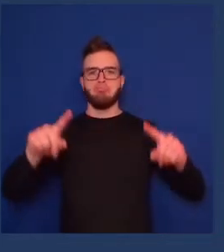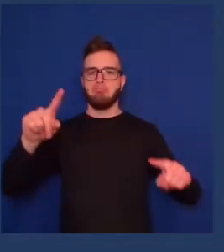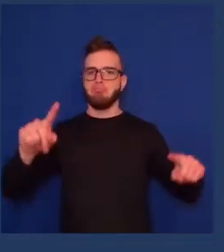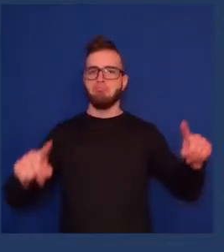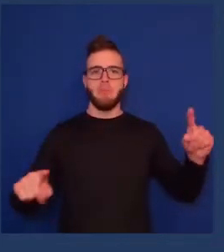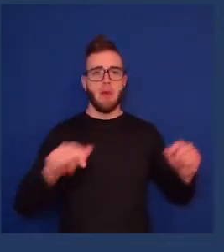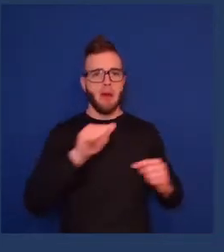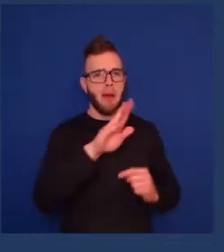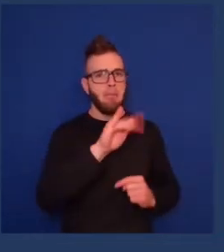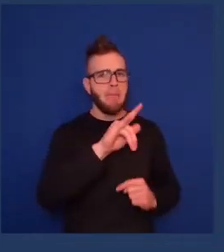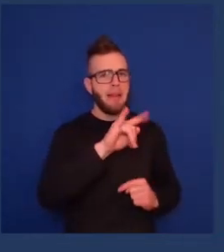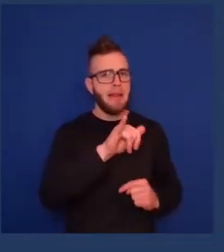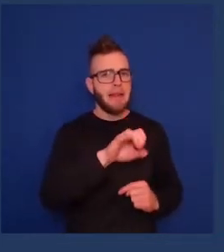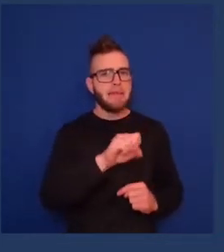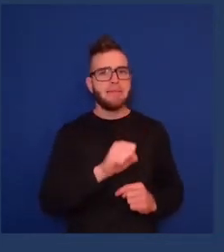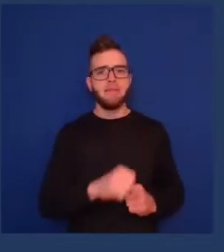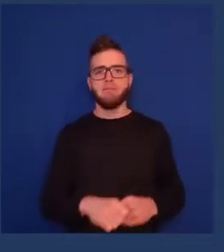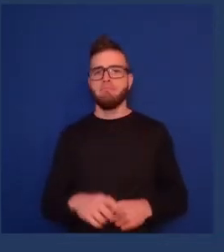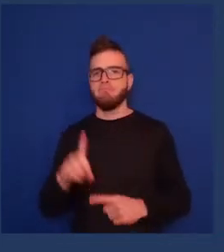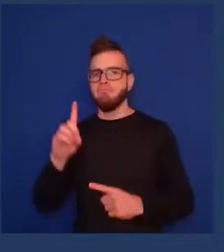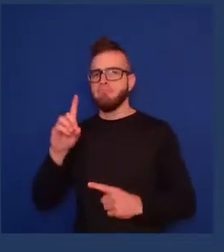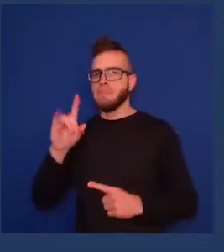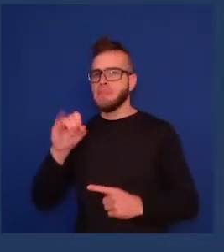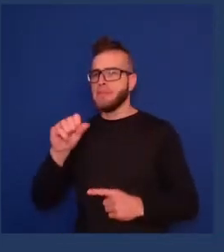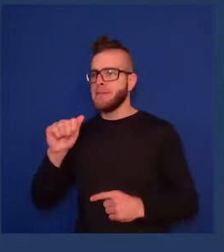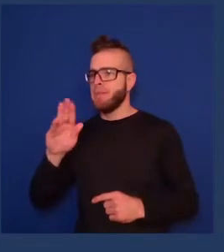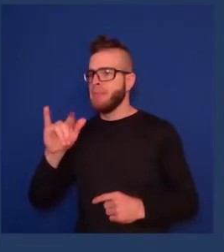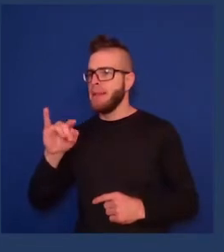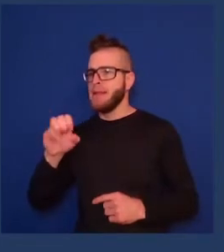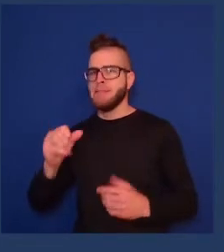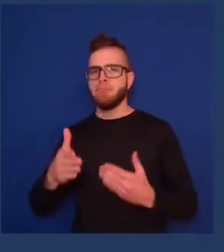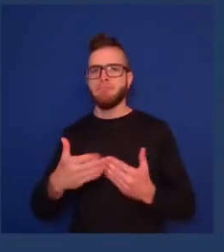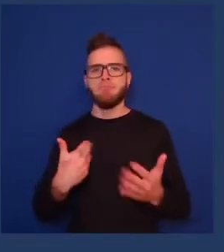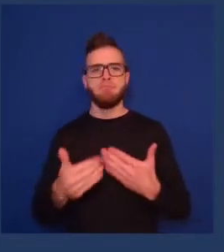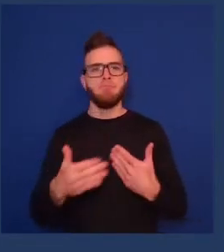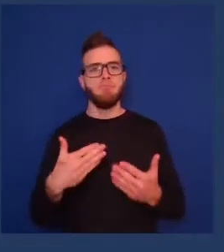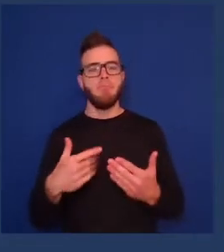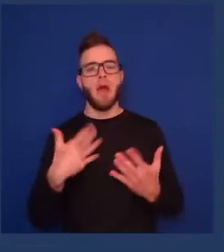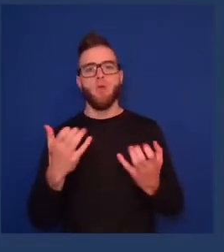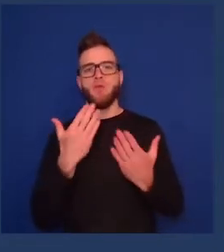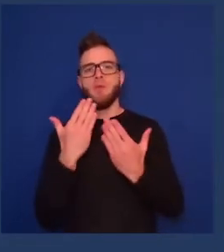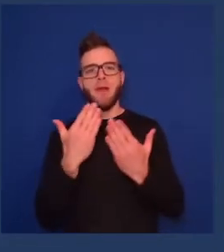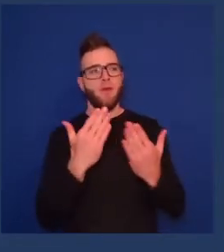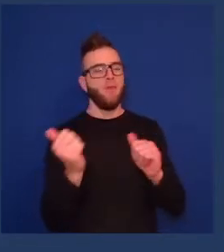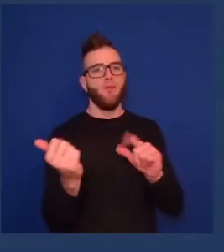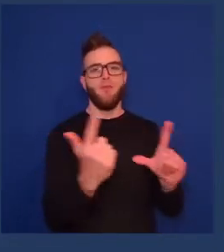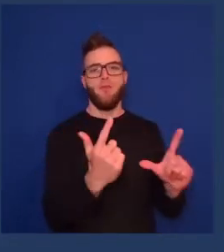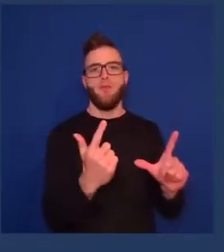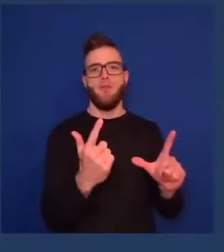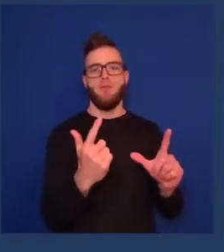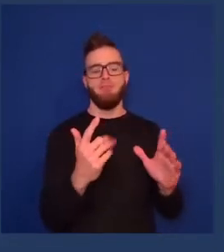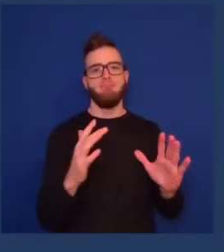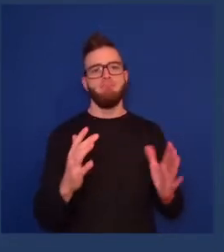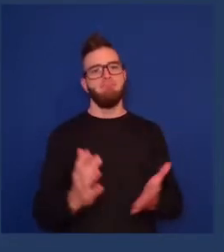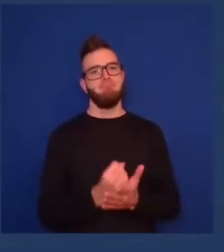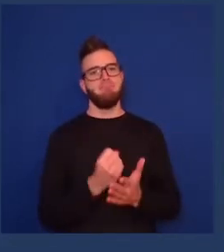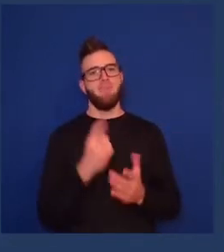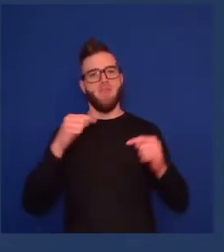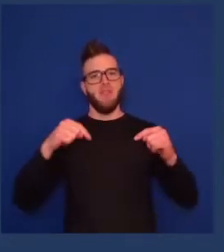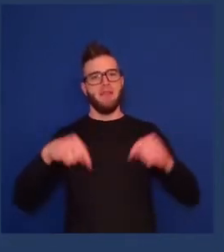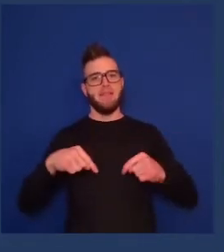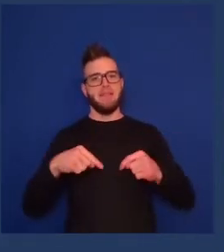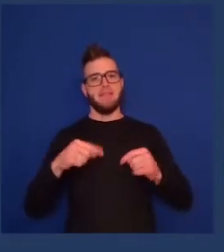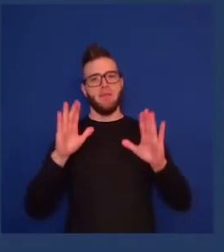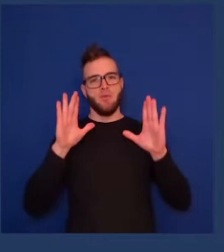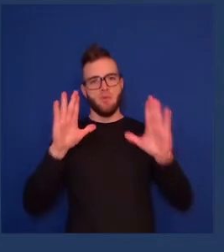all has to include people with a broad variety of abilities and disabilities. And